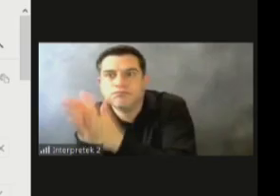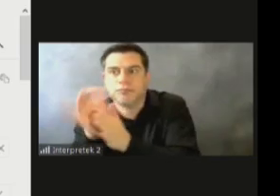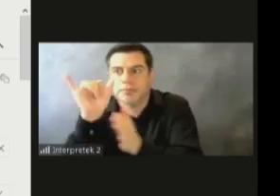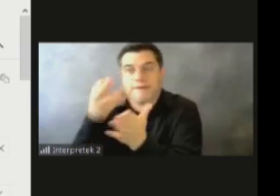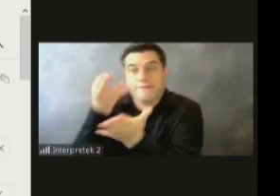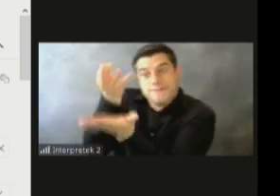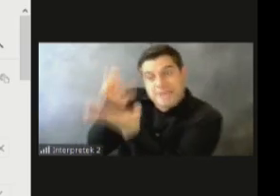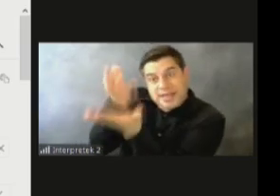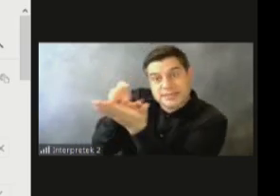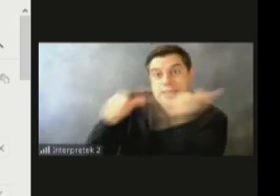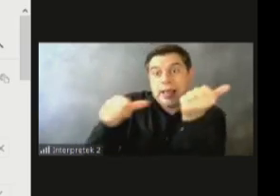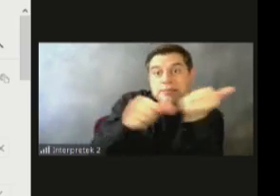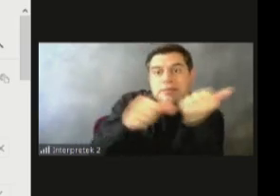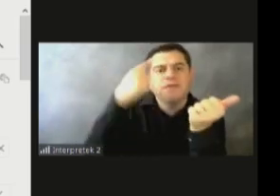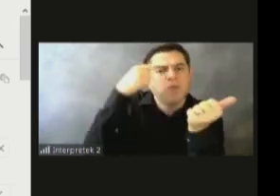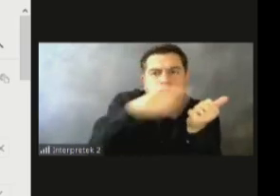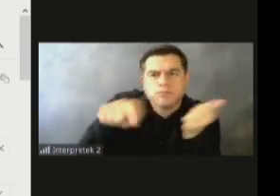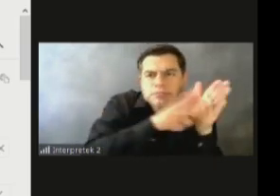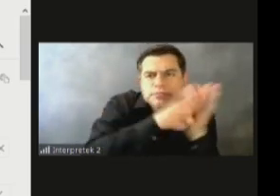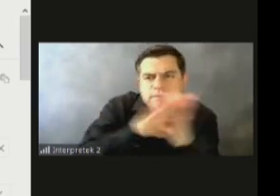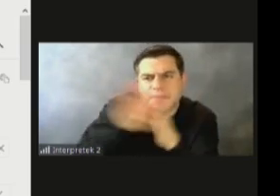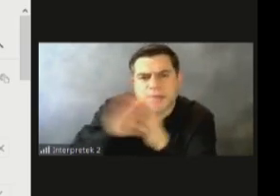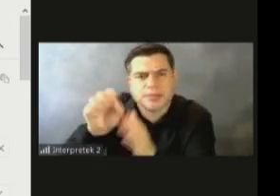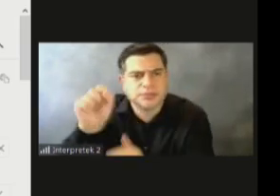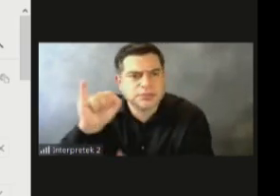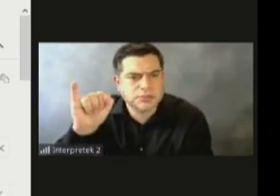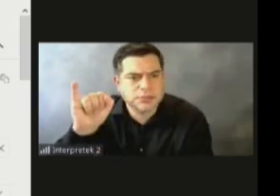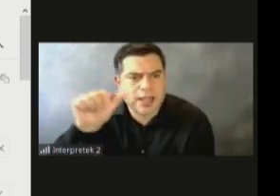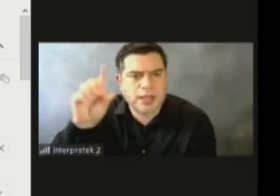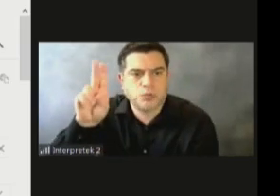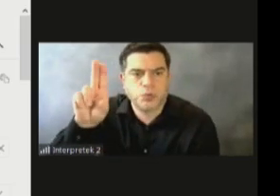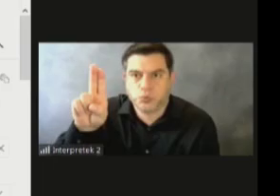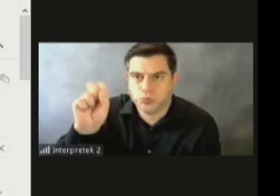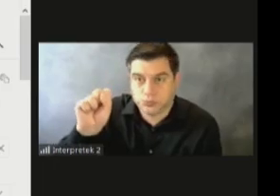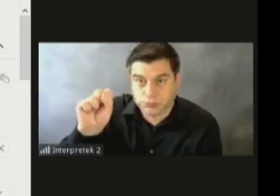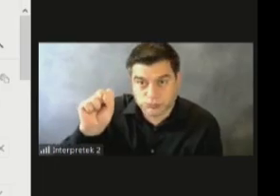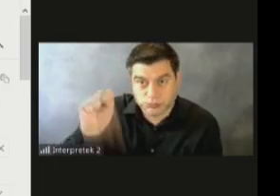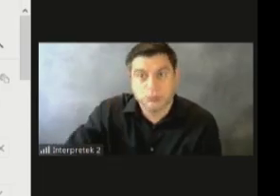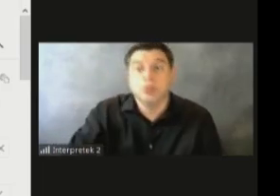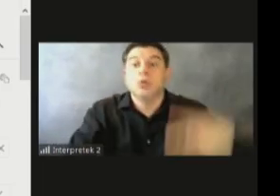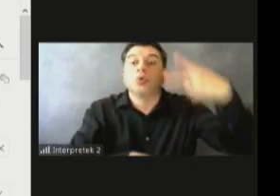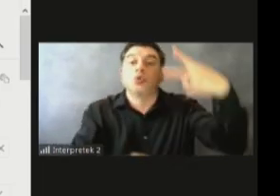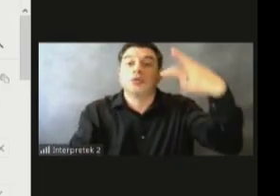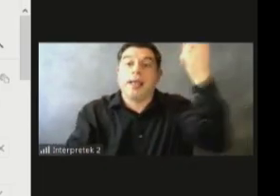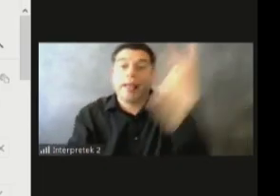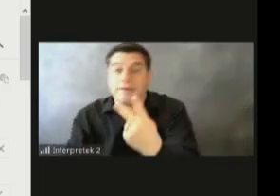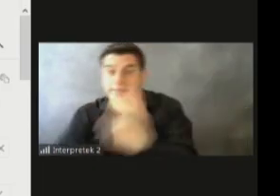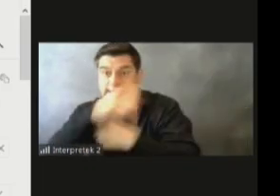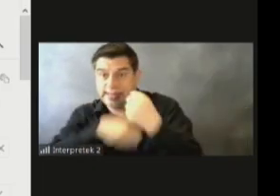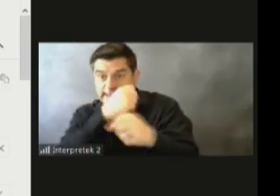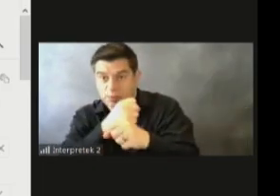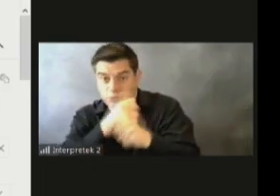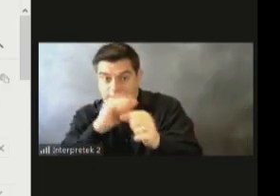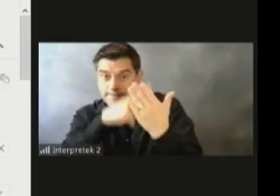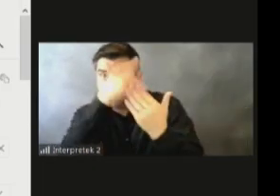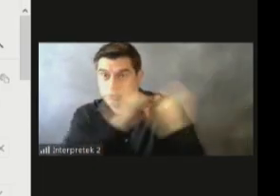a 2.5-year project. Over the course of the plan, the city adopted a provision for ADUs into their zoning